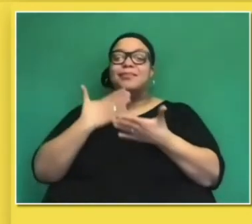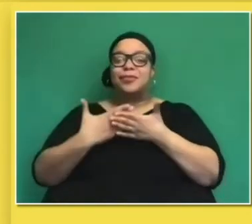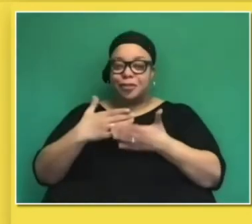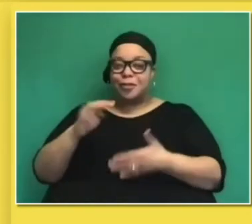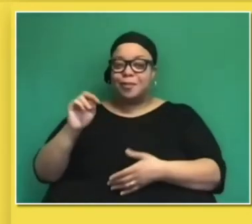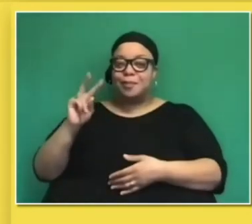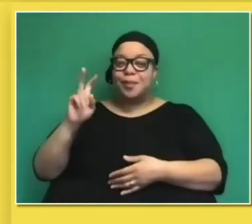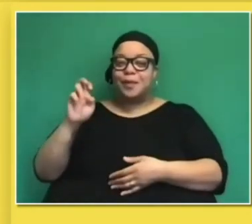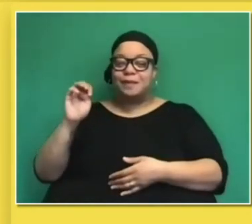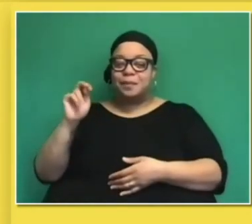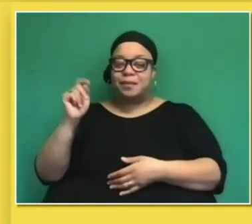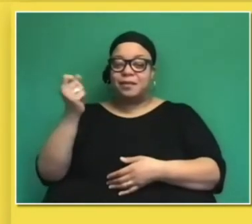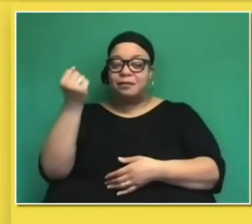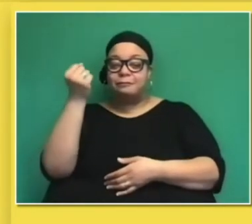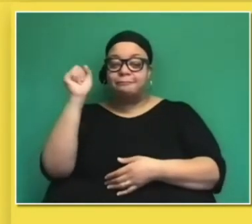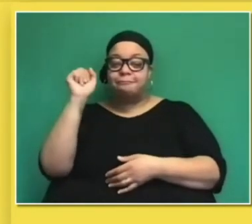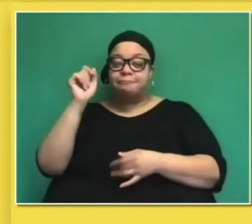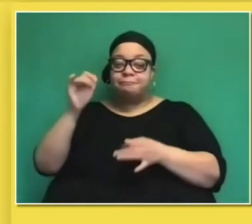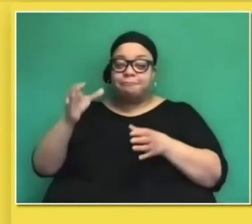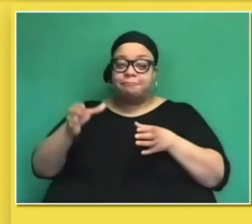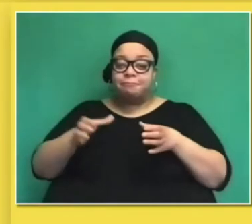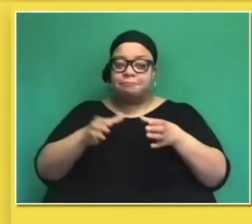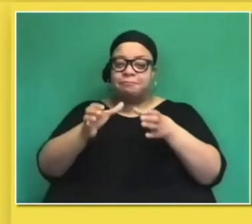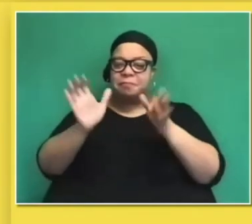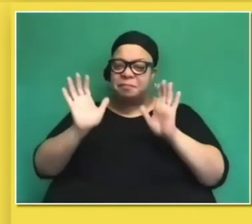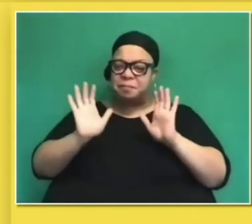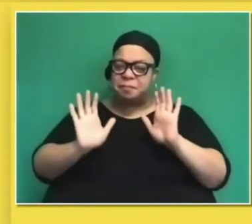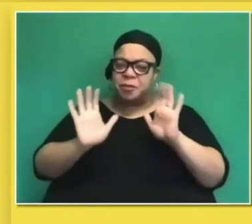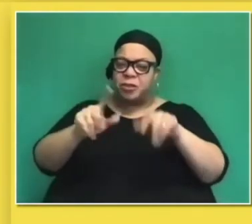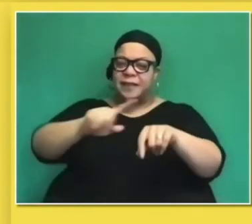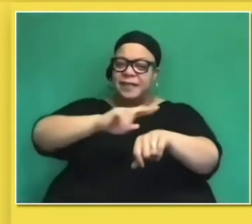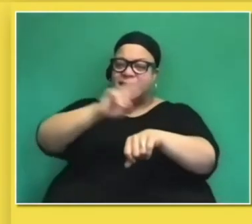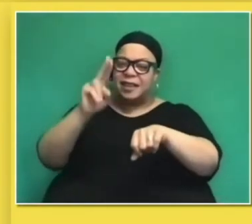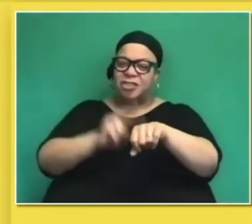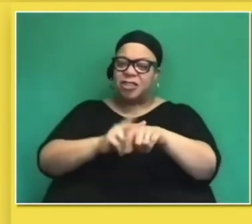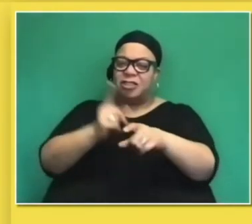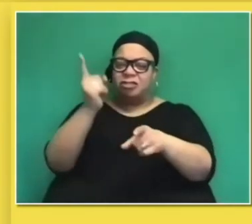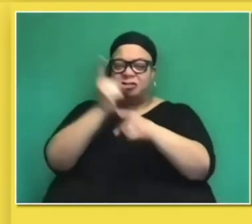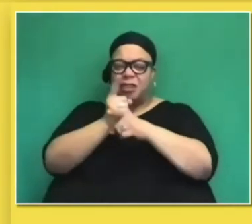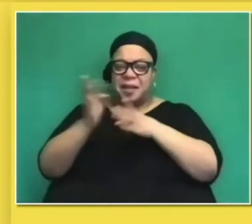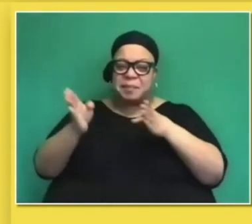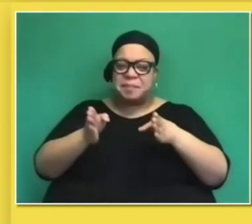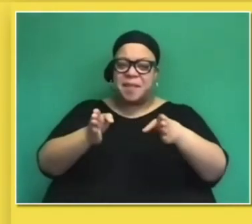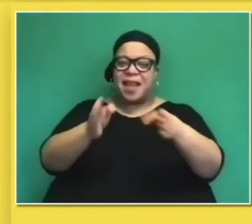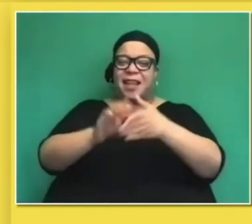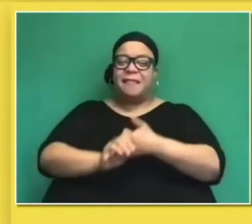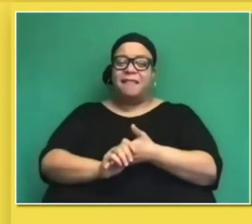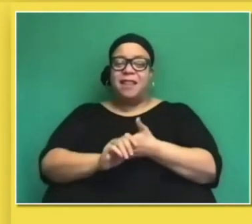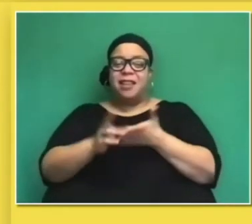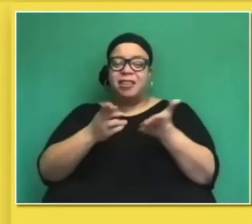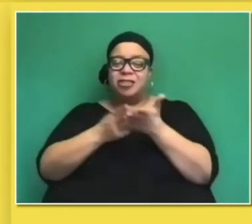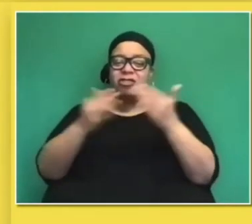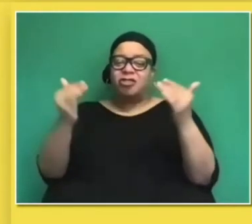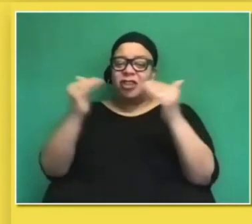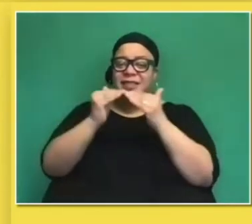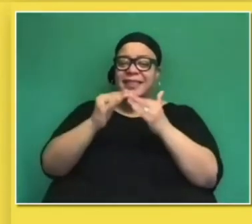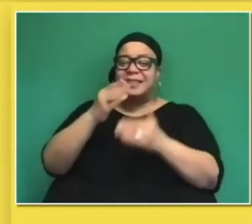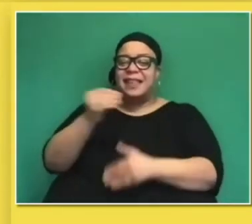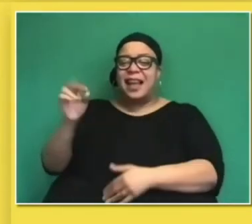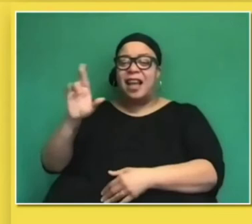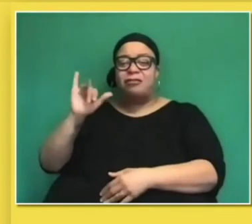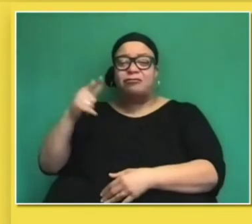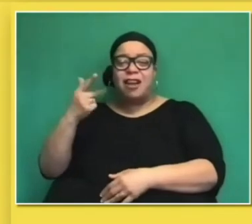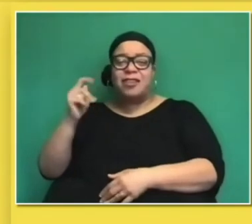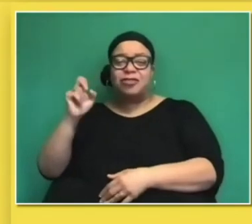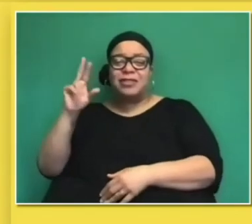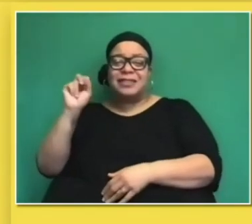truth. God bless you. Please listen to Reverend Dr. Liz Theoharis and what she has to say to the nation